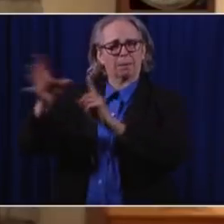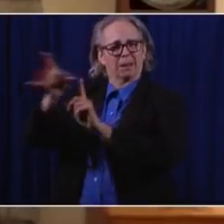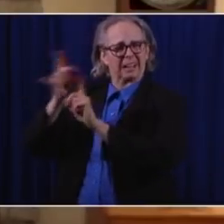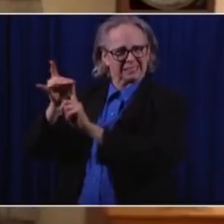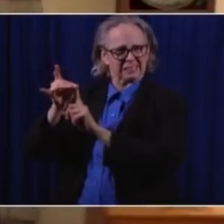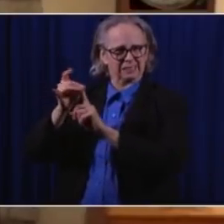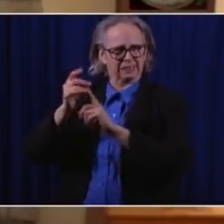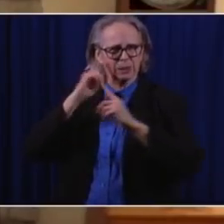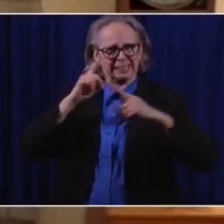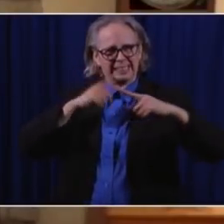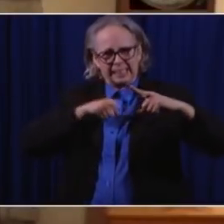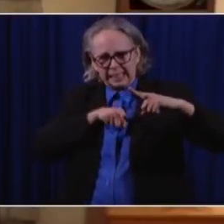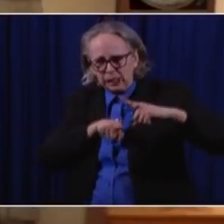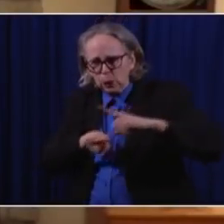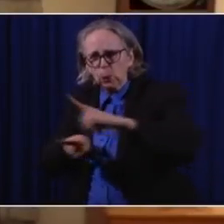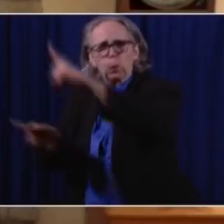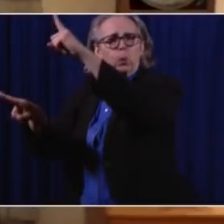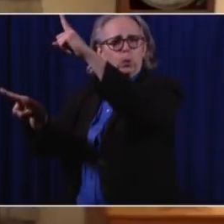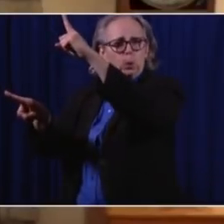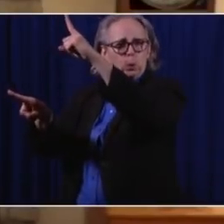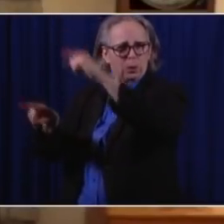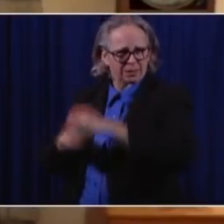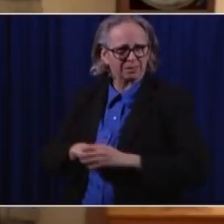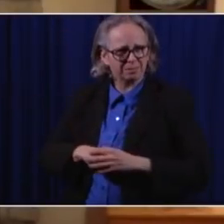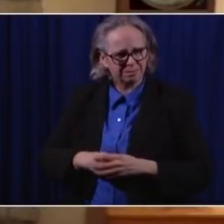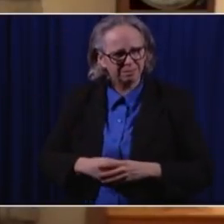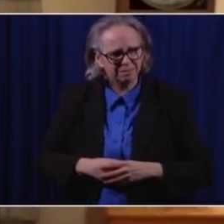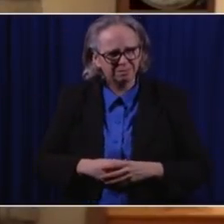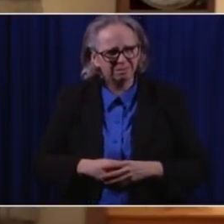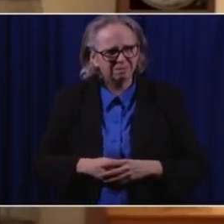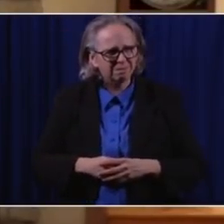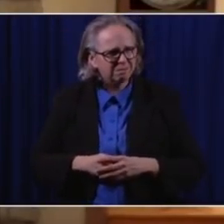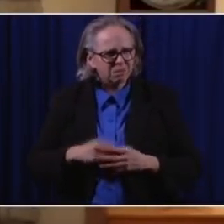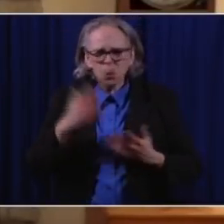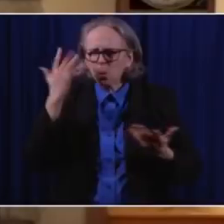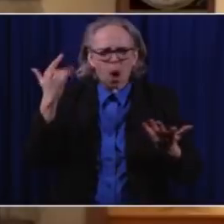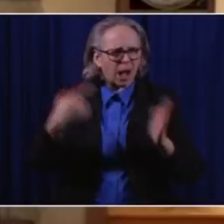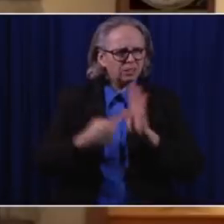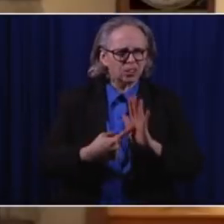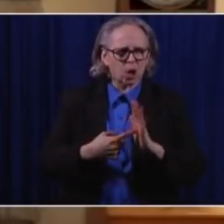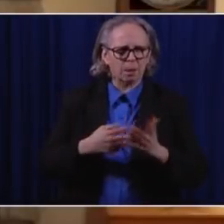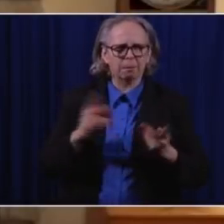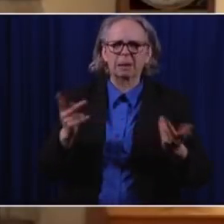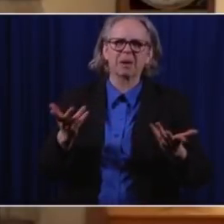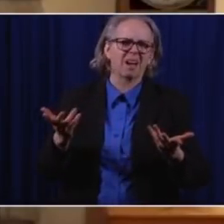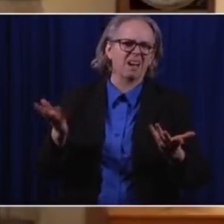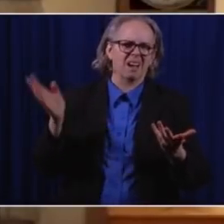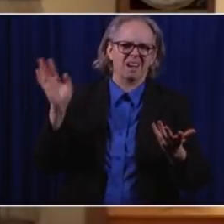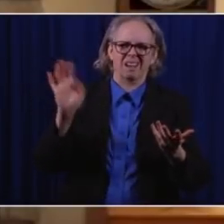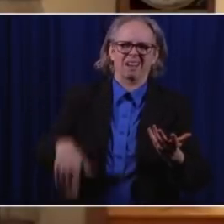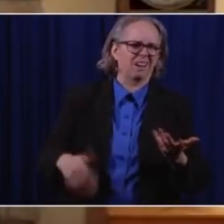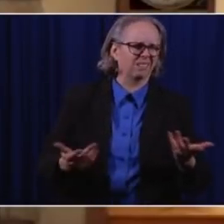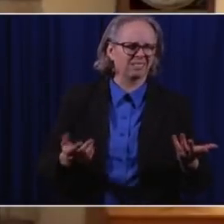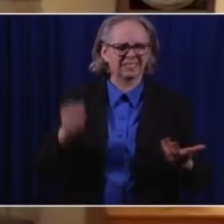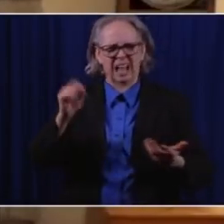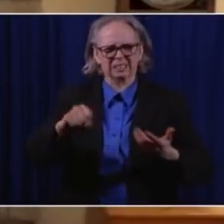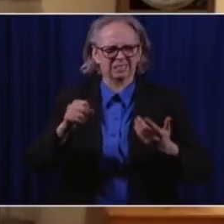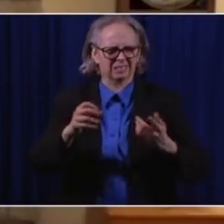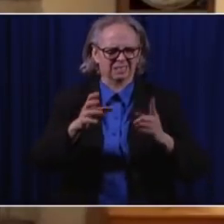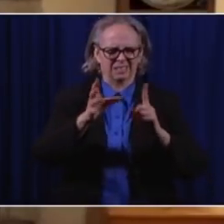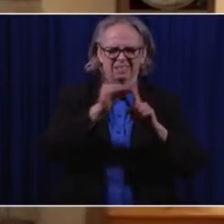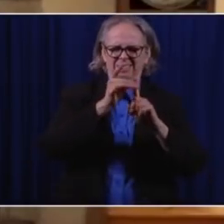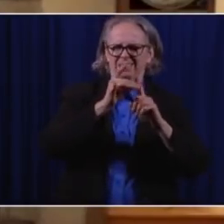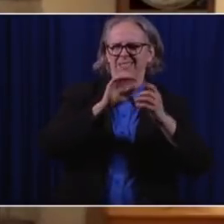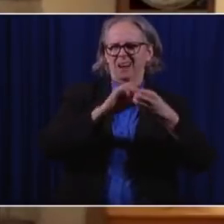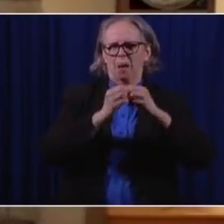we continue to kind of run into this issue where some folks look at this and say, look, you're testing more, so that's why there are